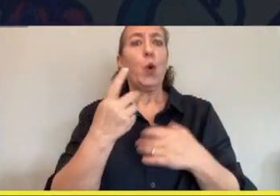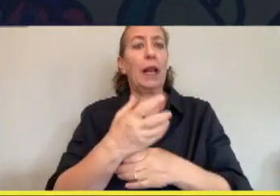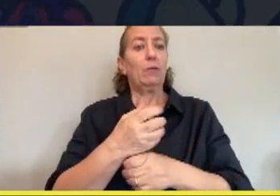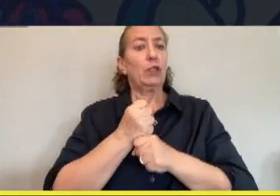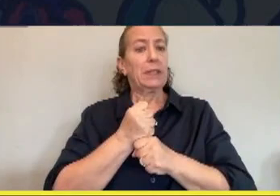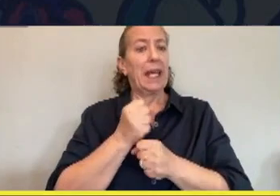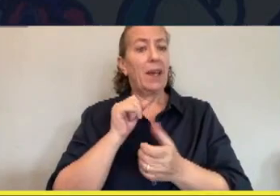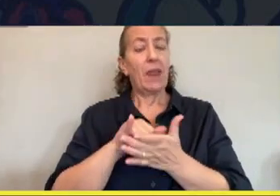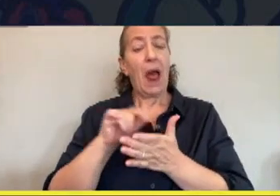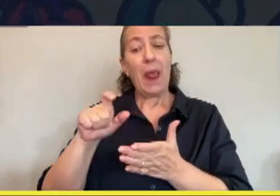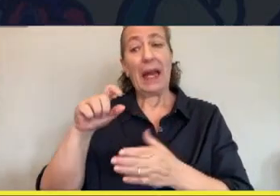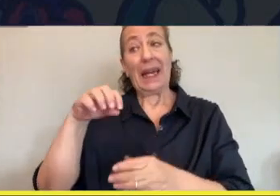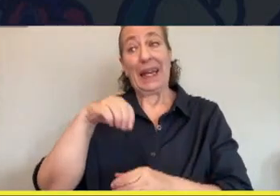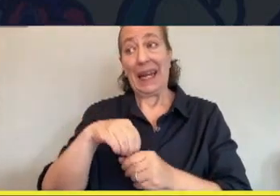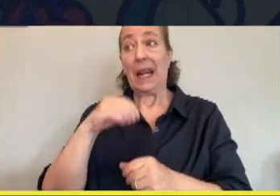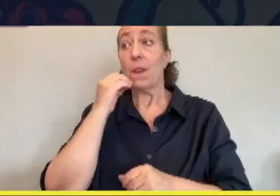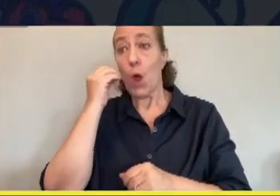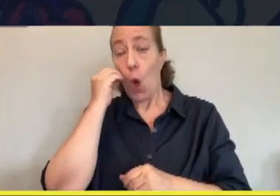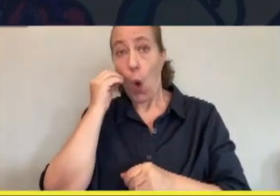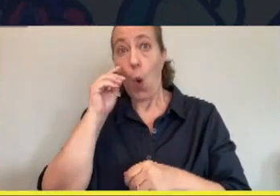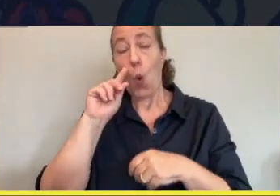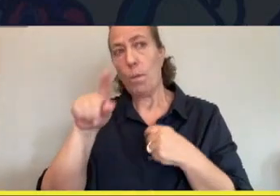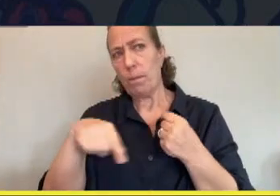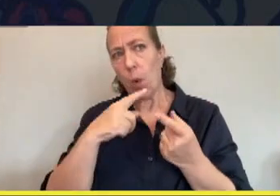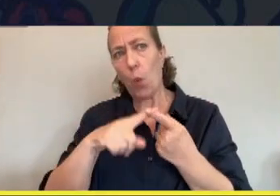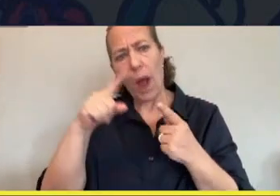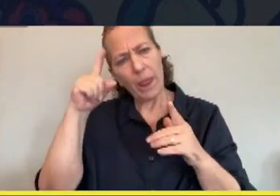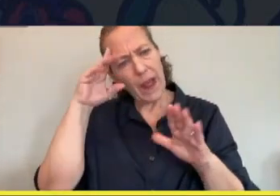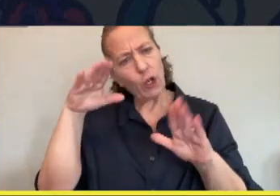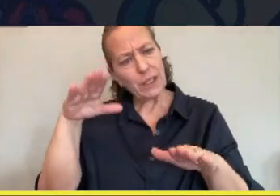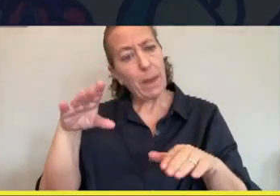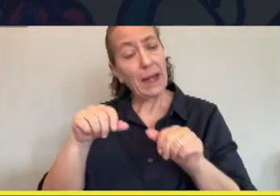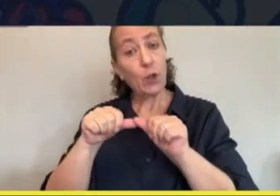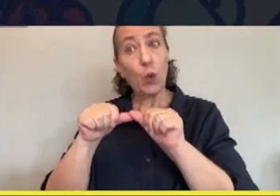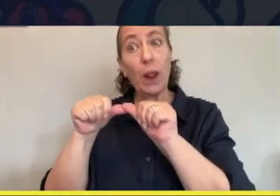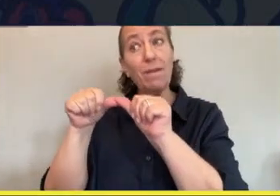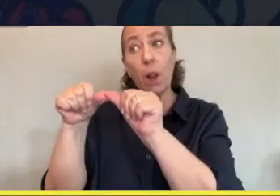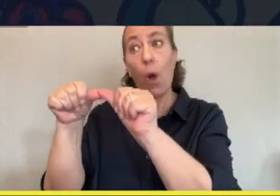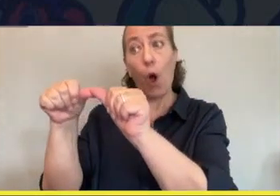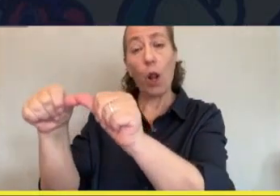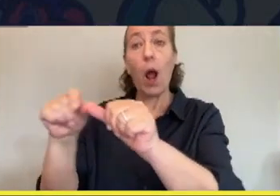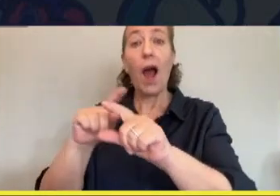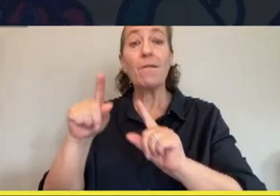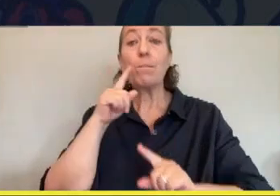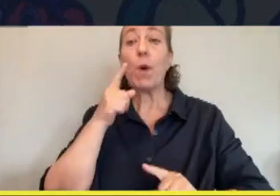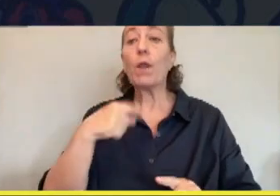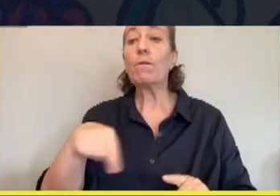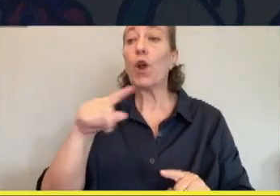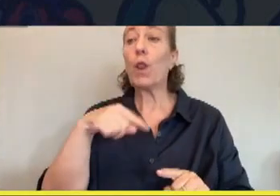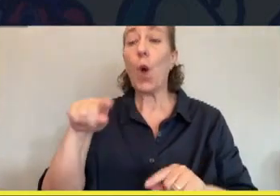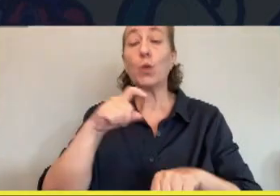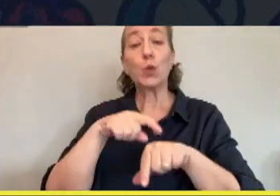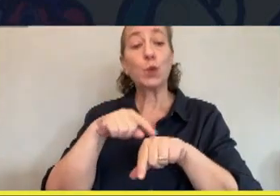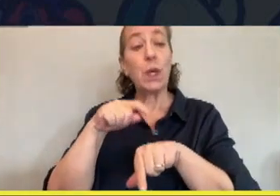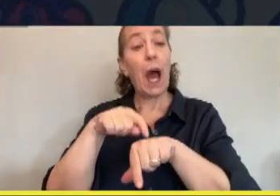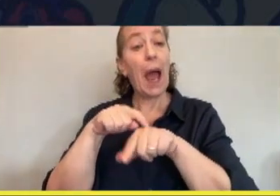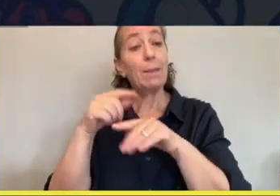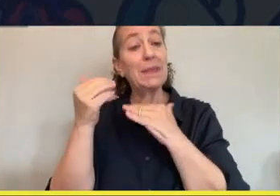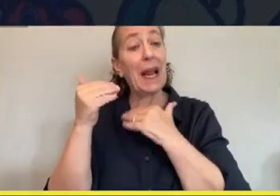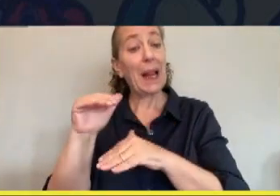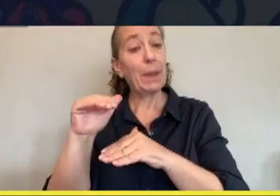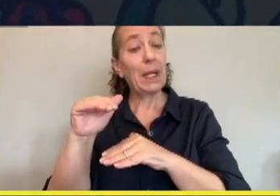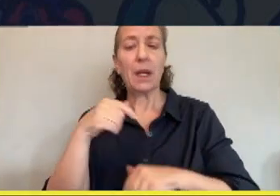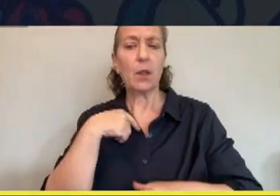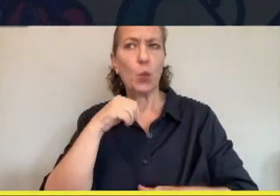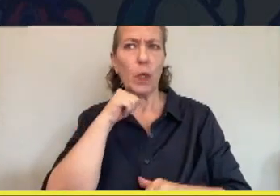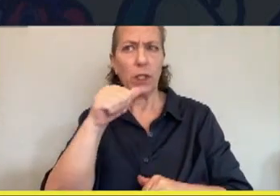home when they are expected to live a long life. But for those whose time on earth is limited, we do not require,